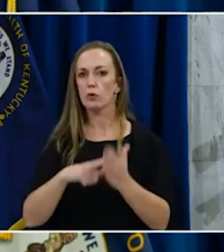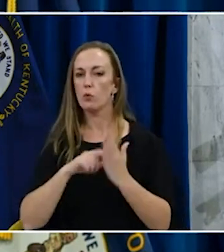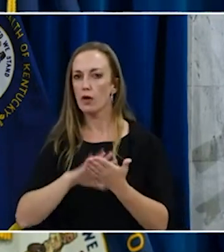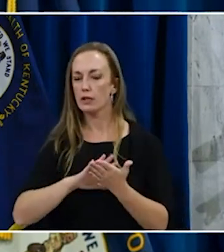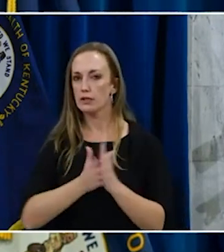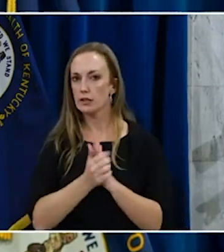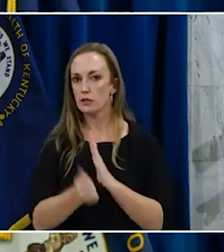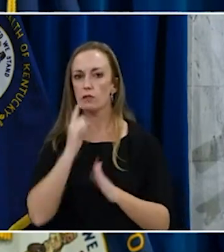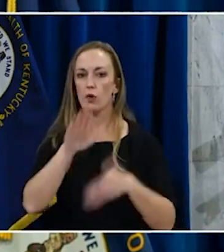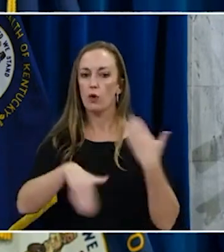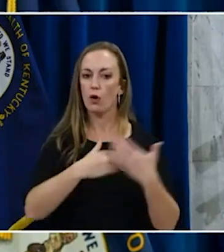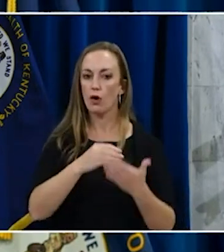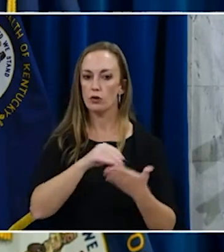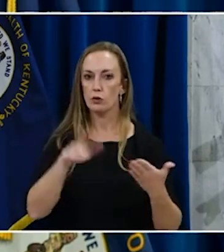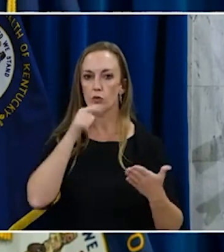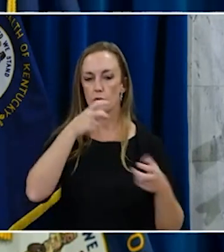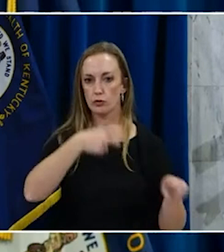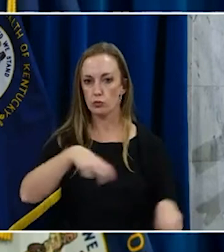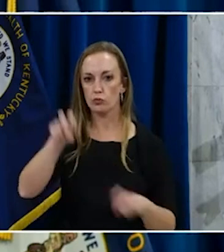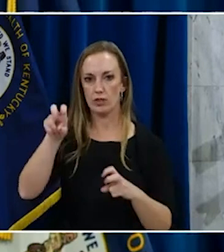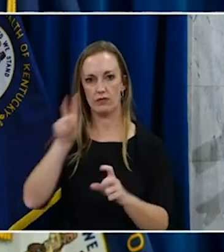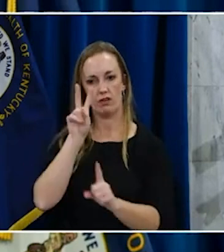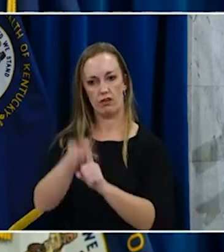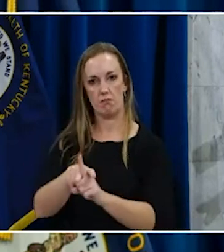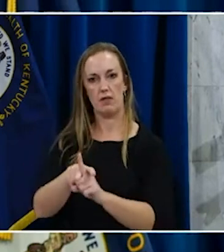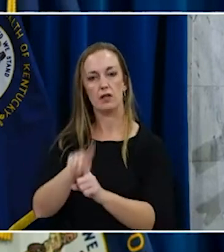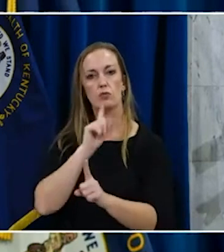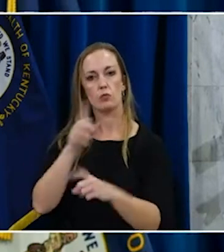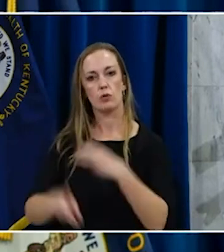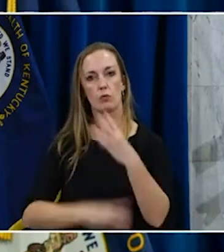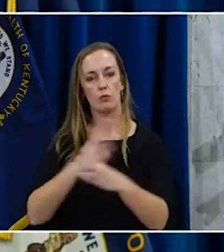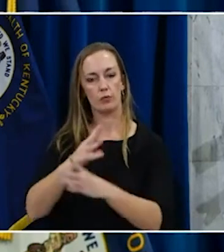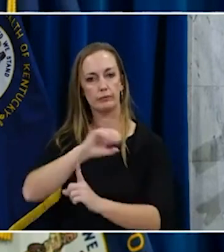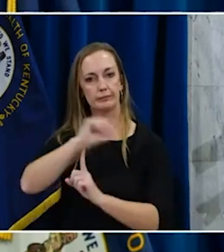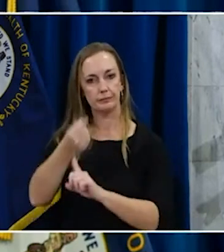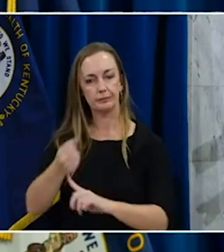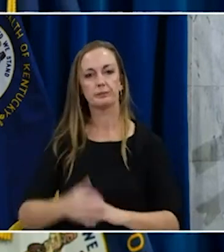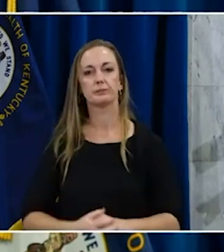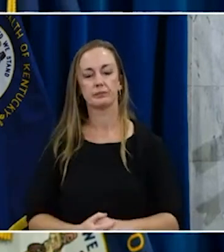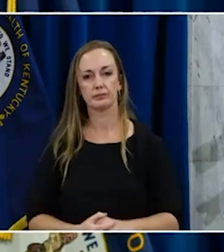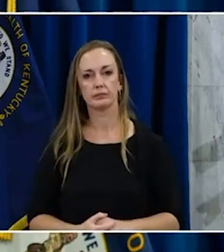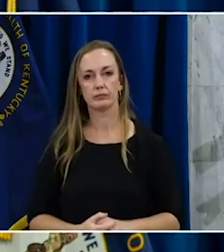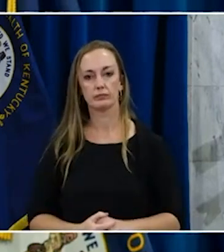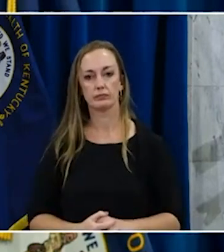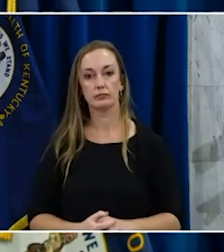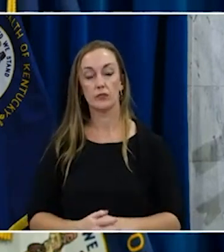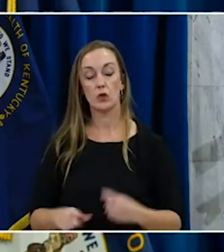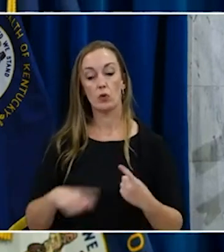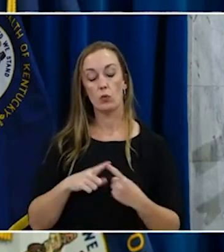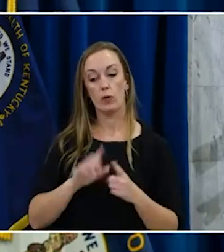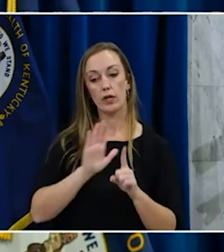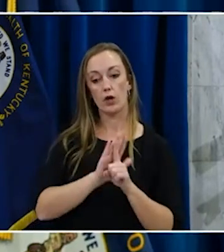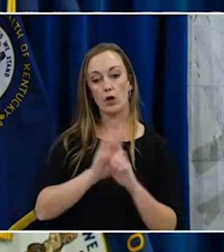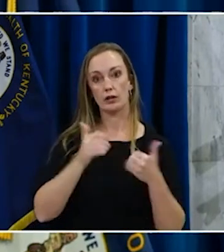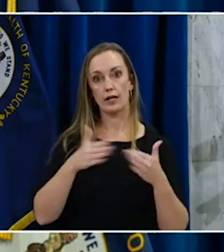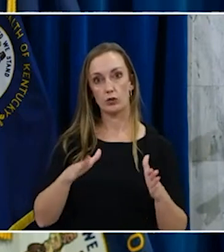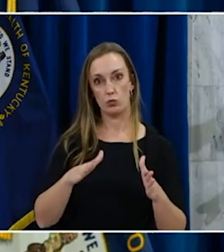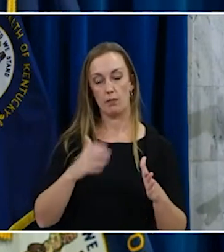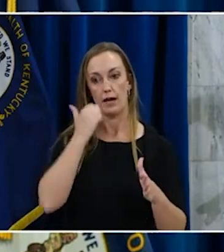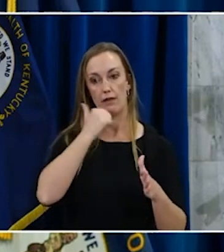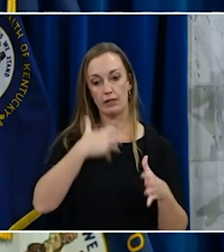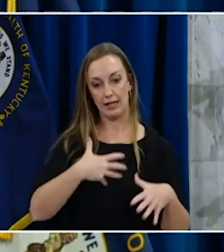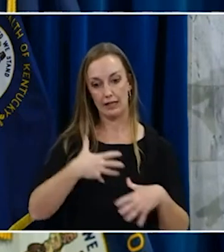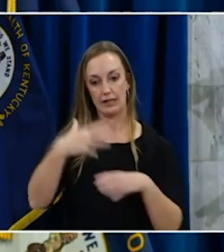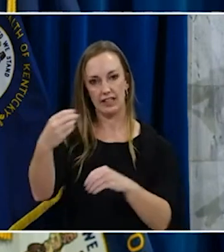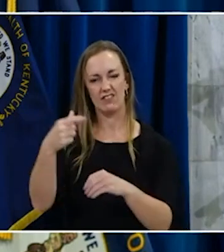all students that transfer to real-world situations. As they depart from her classroom each day, this teacher